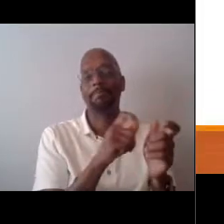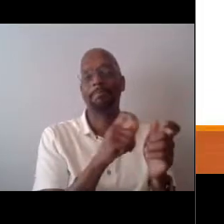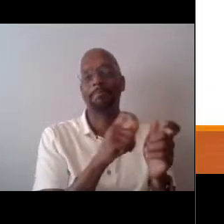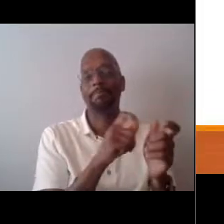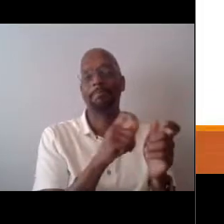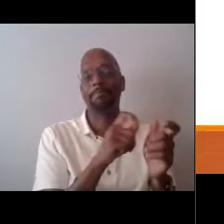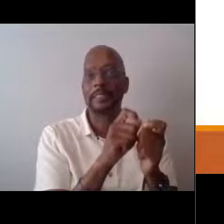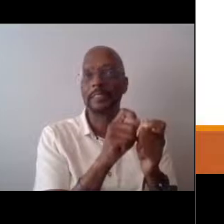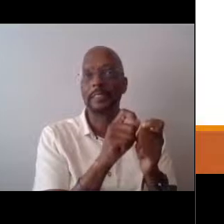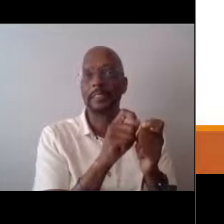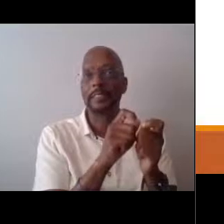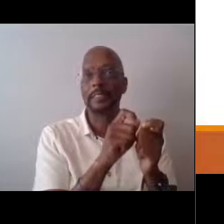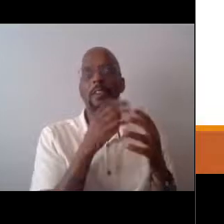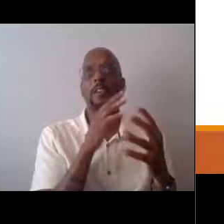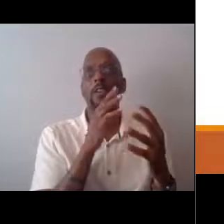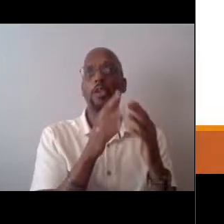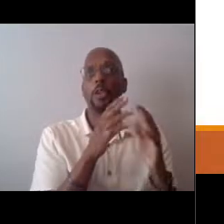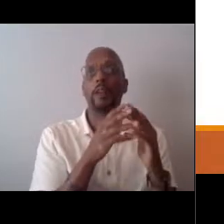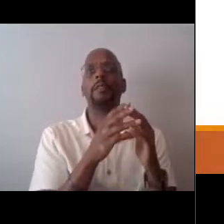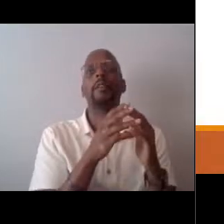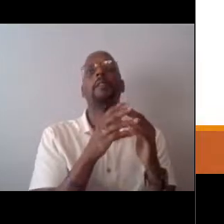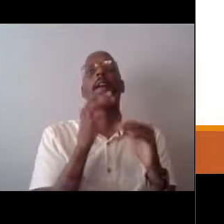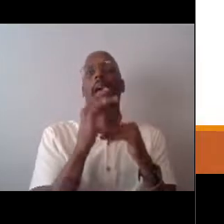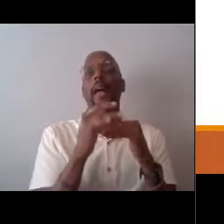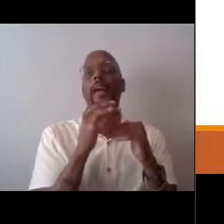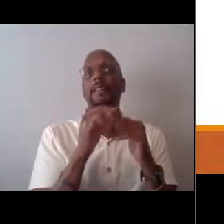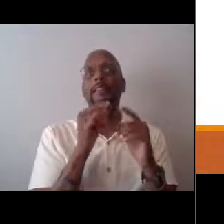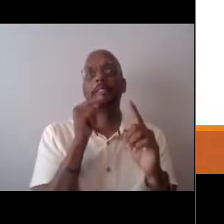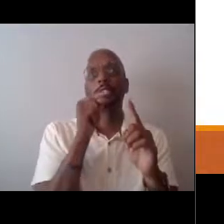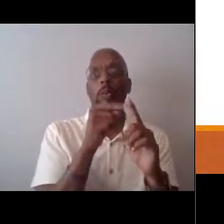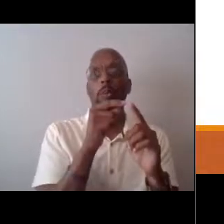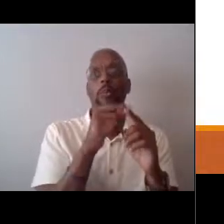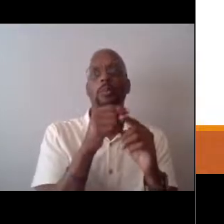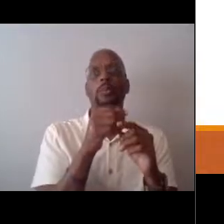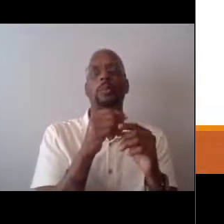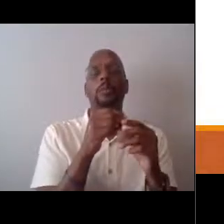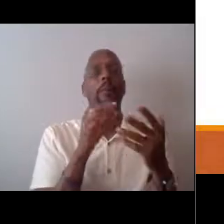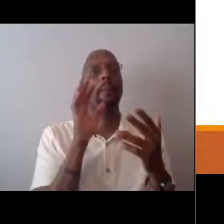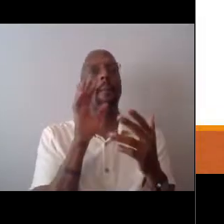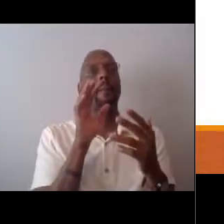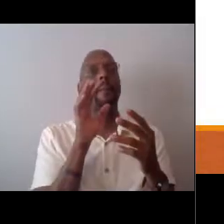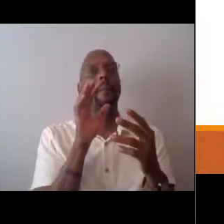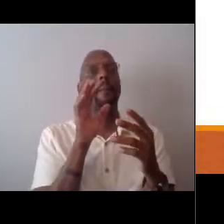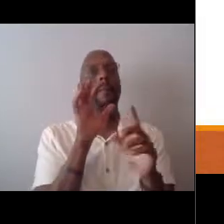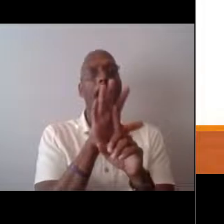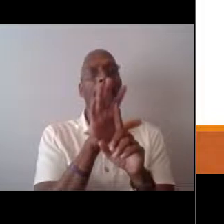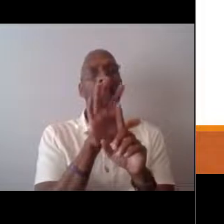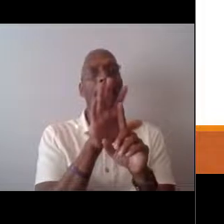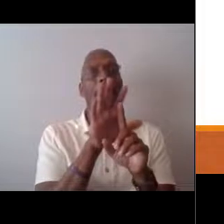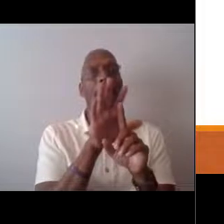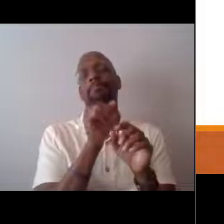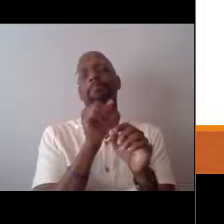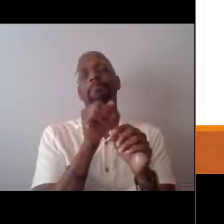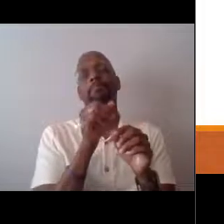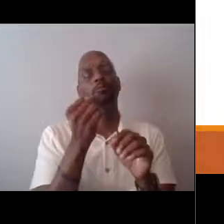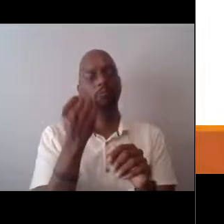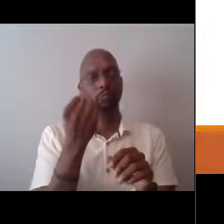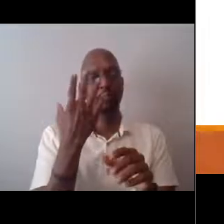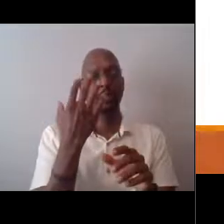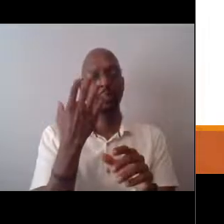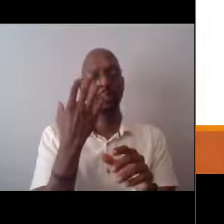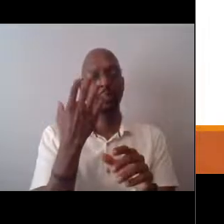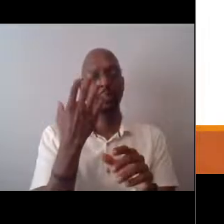exposure screen, we have an access to destination screen, and we have a priority population screen. For all of these screens, the demographic layer is